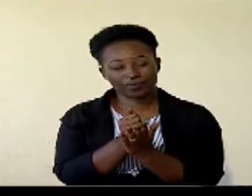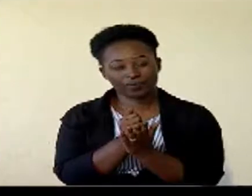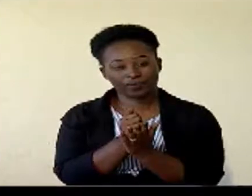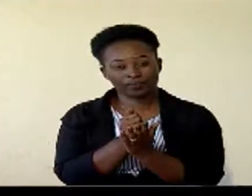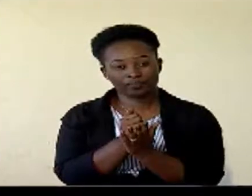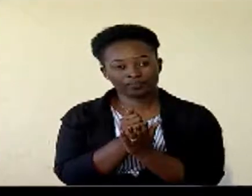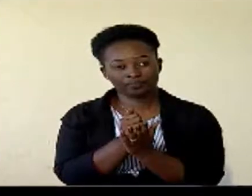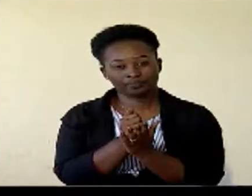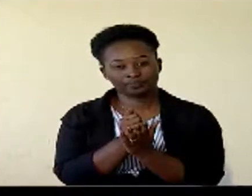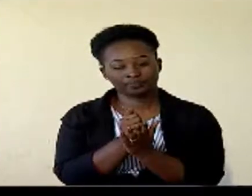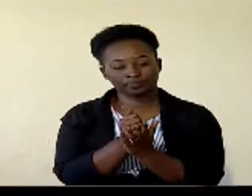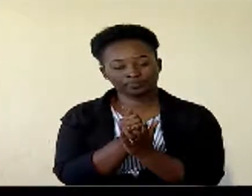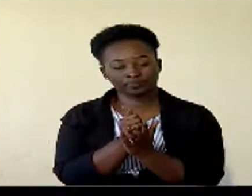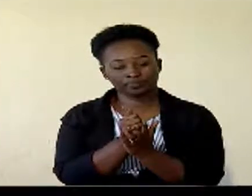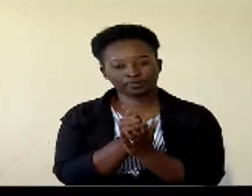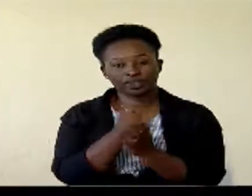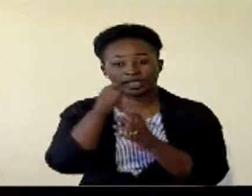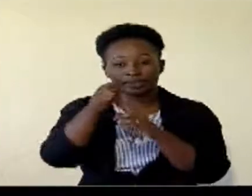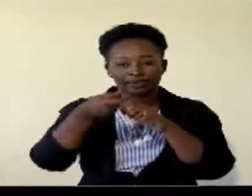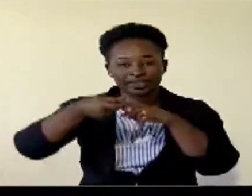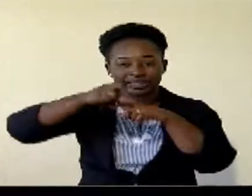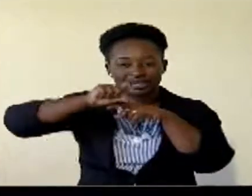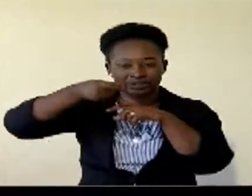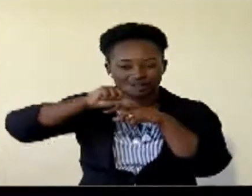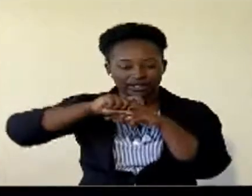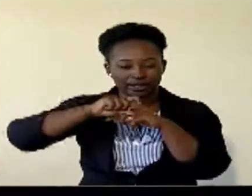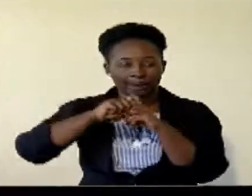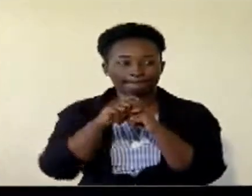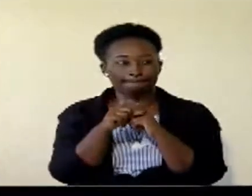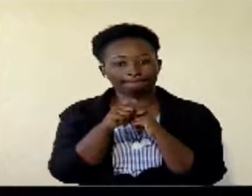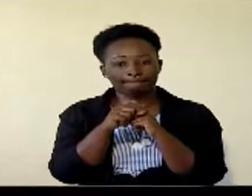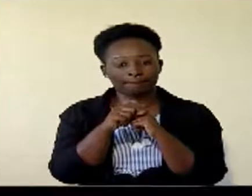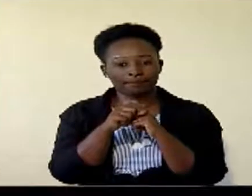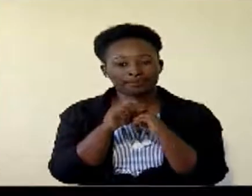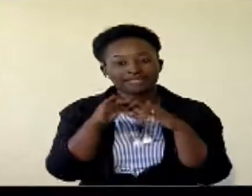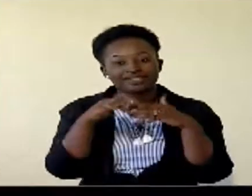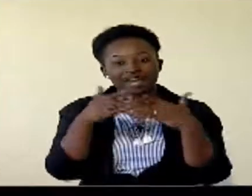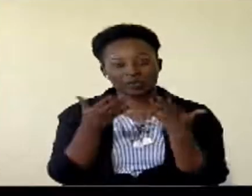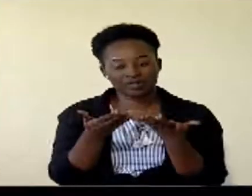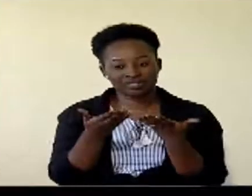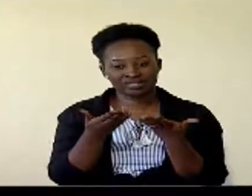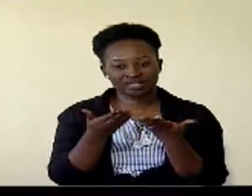what does it do? It increases or